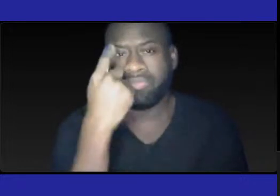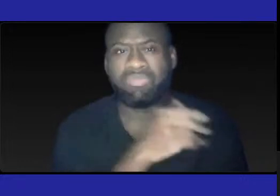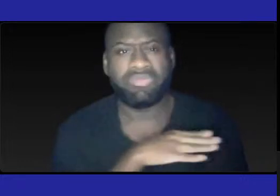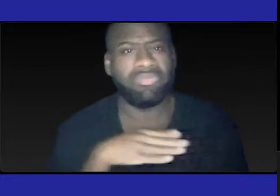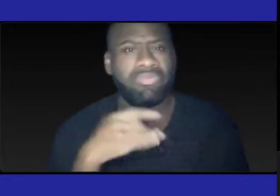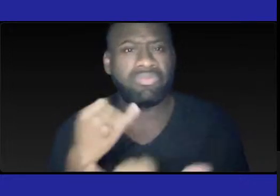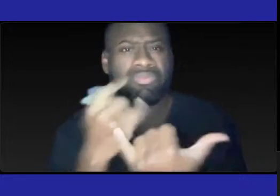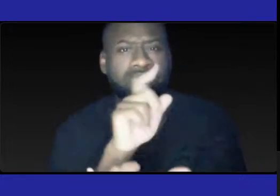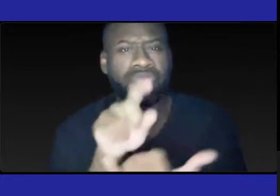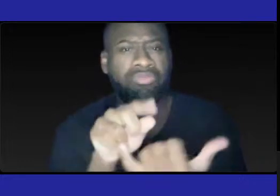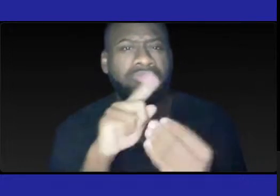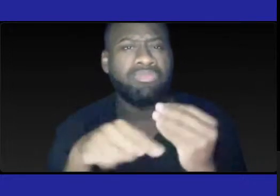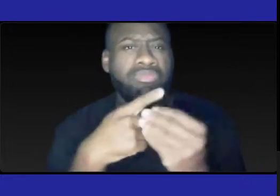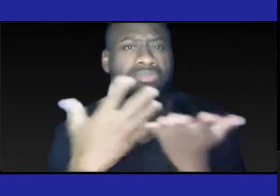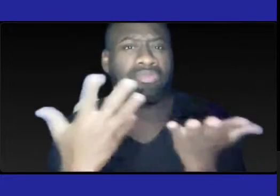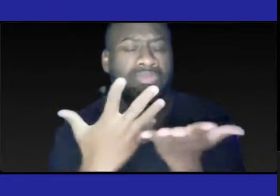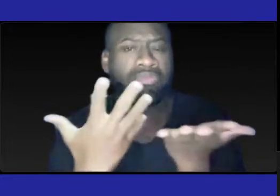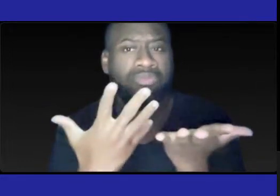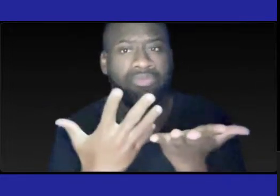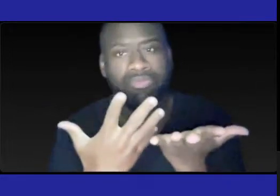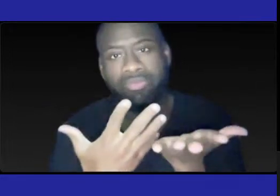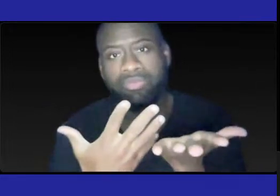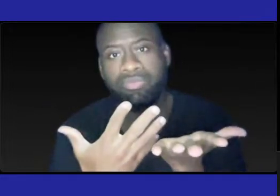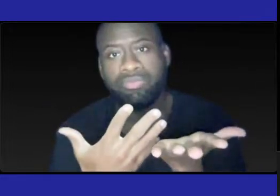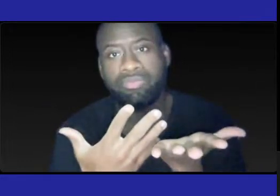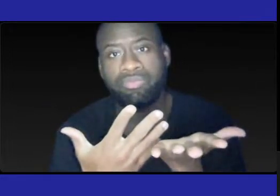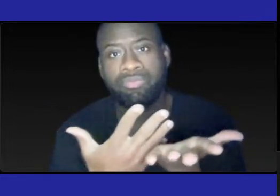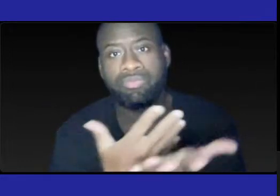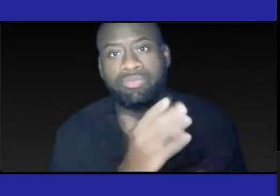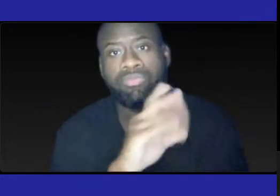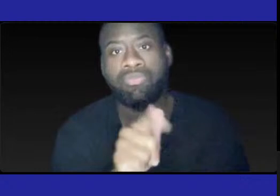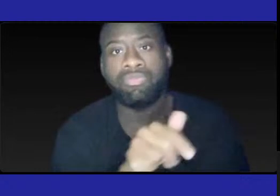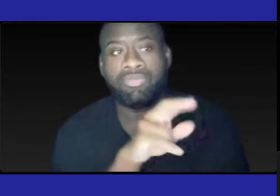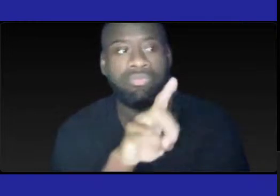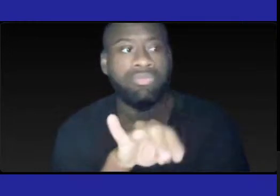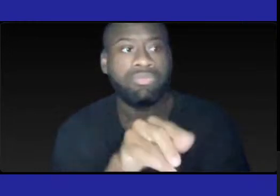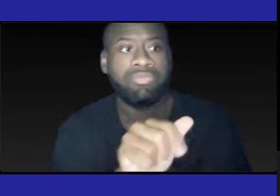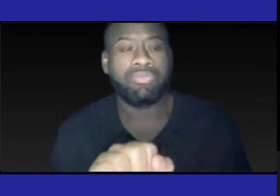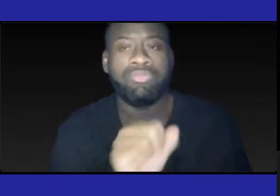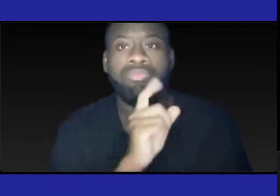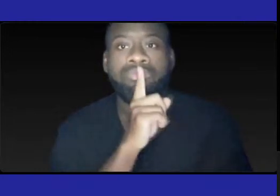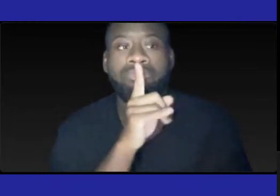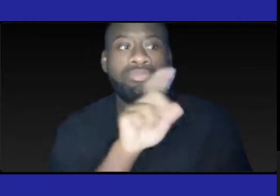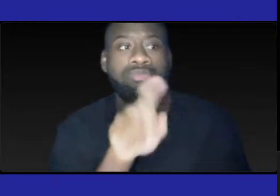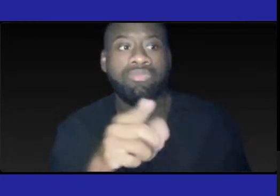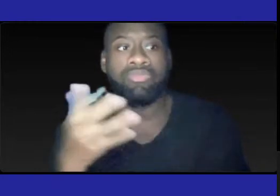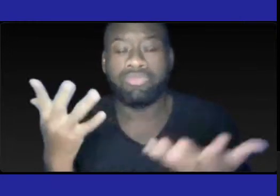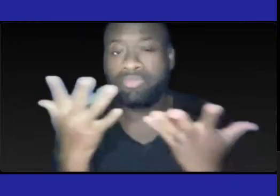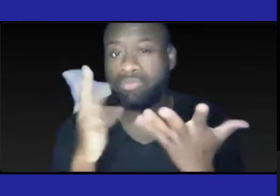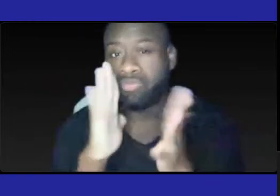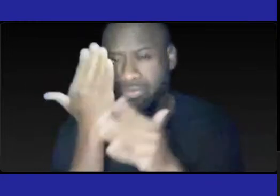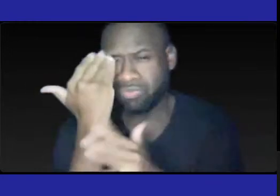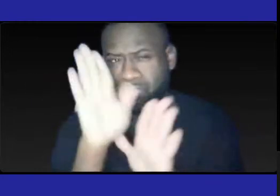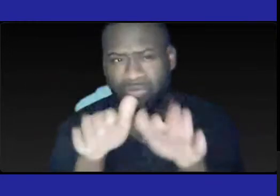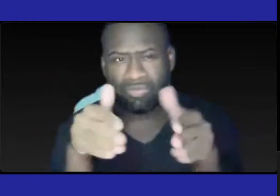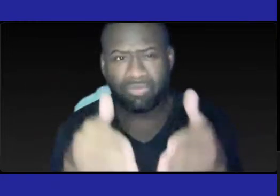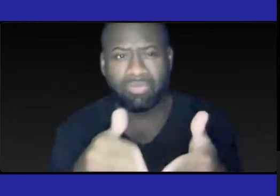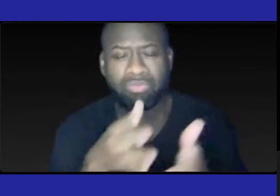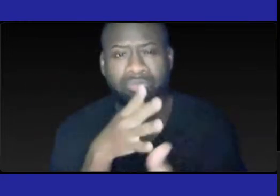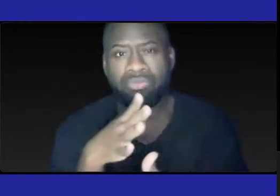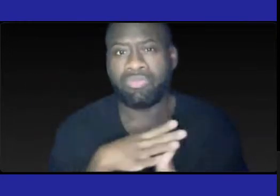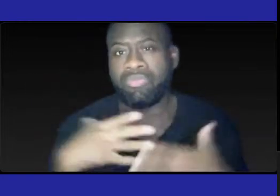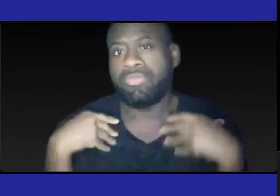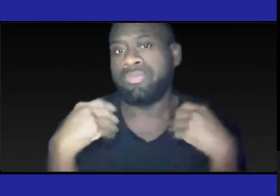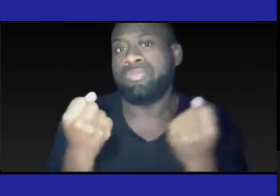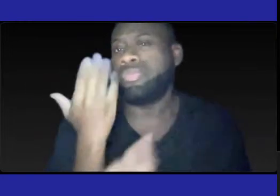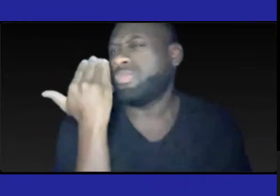the cardio-obstetrics practice at Kings County, and the real question which arose is why focus on women's health?